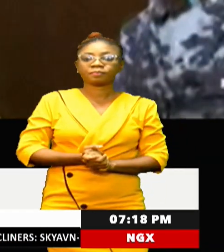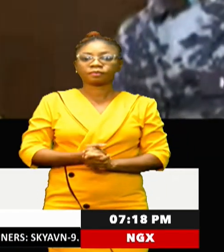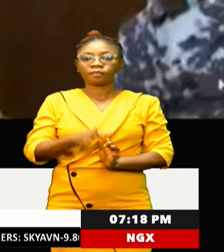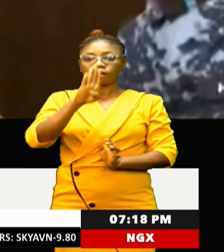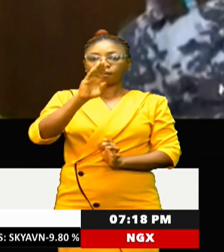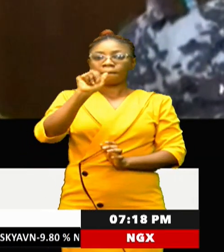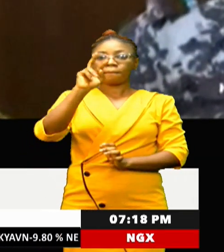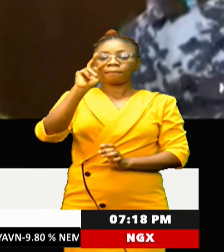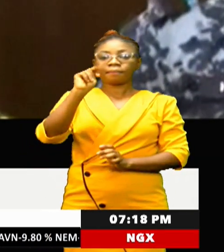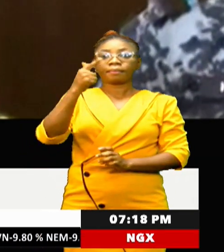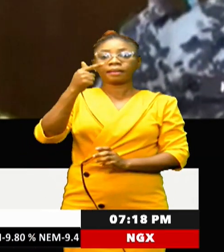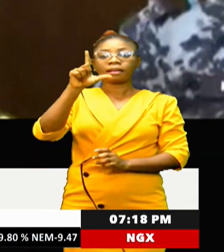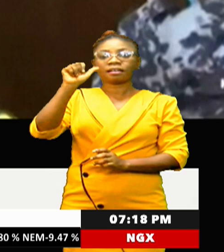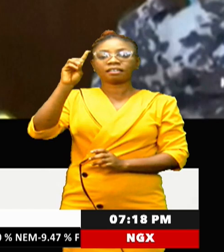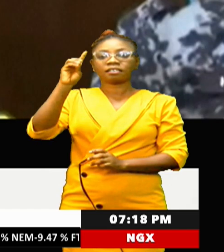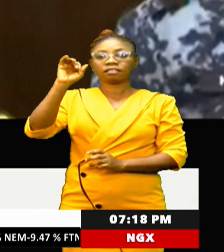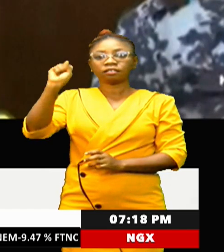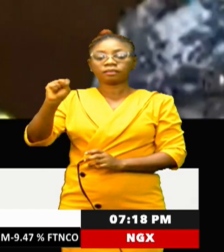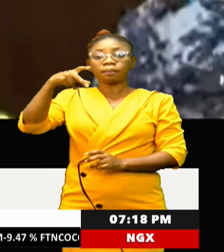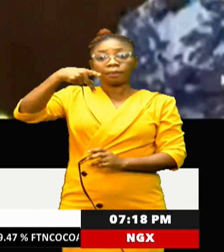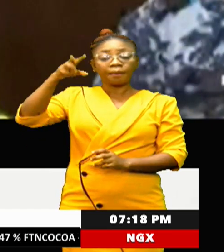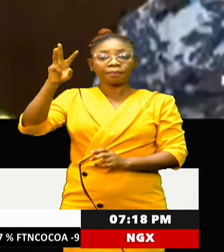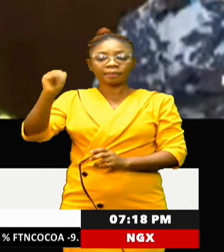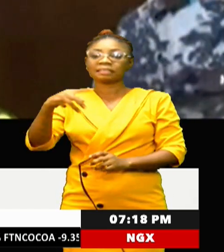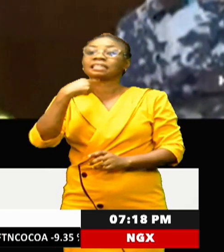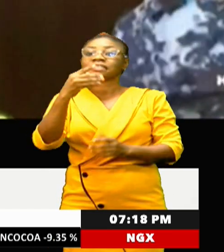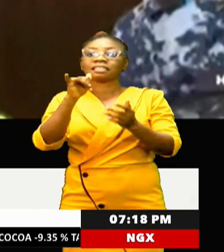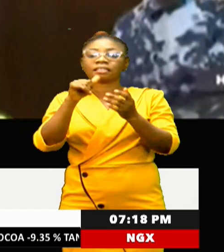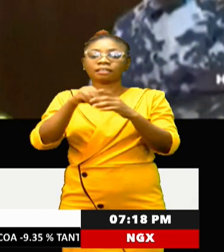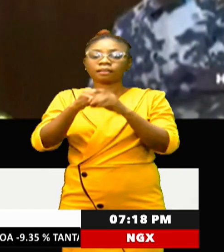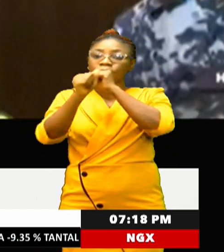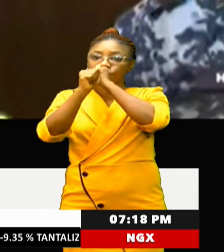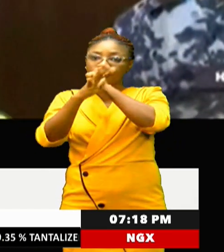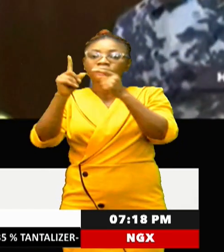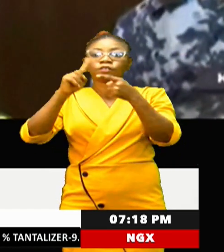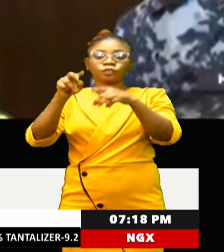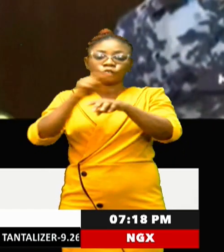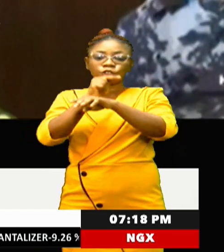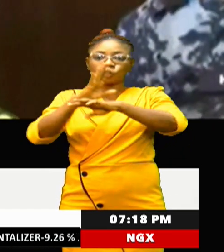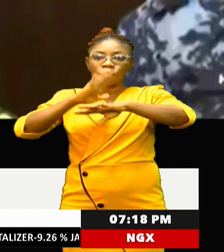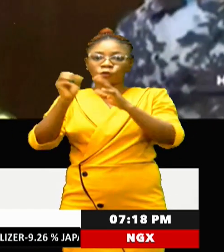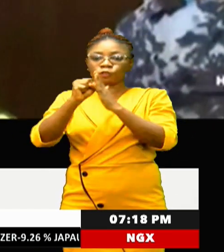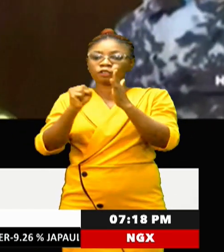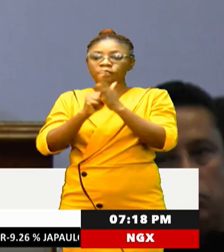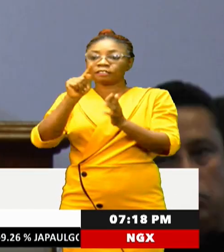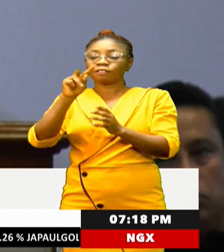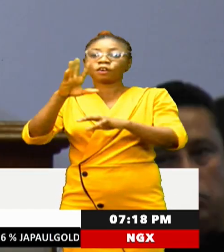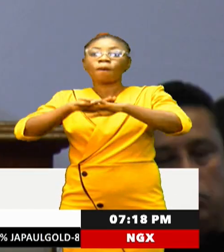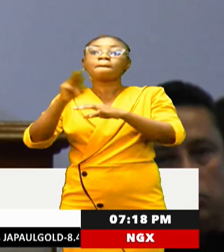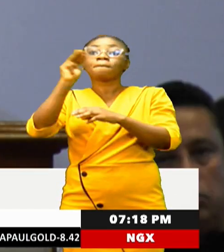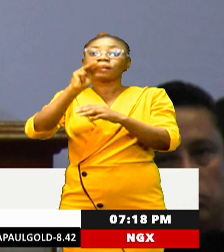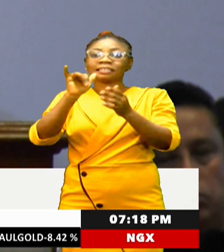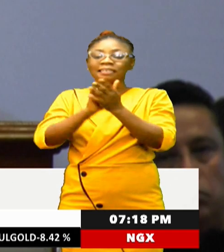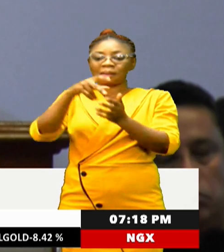Bangladesh Army Chief General Waka Uz Zaman said in a broadcast to the nation on state television on Monday that